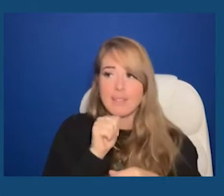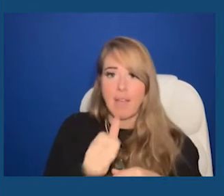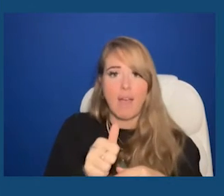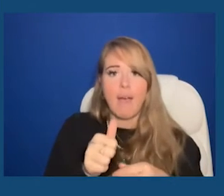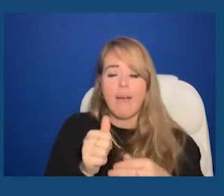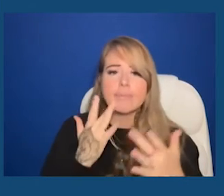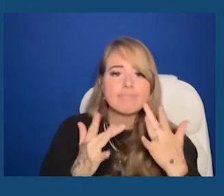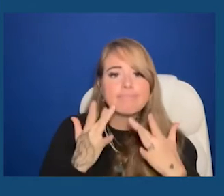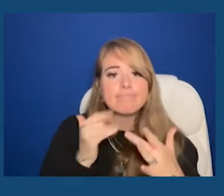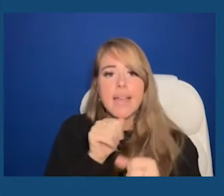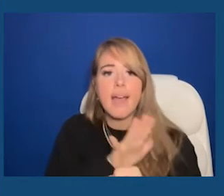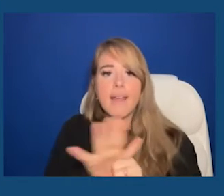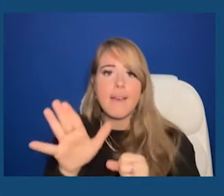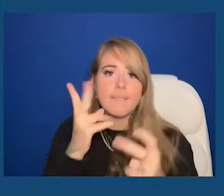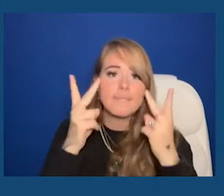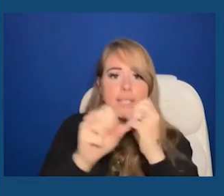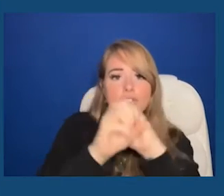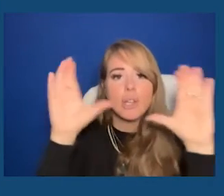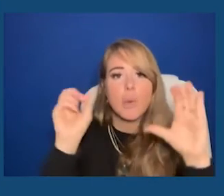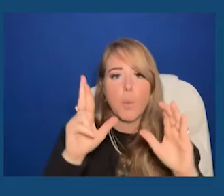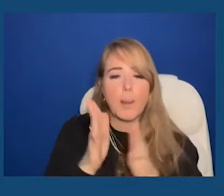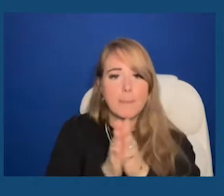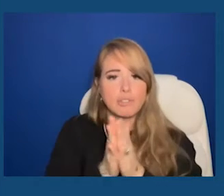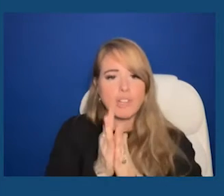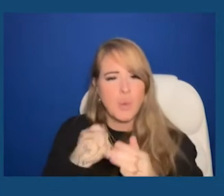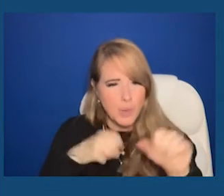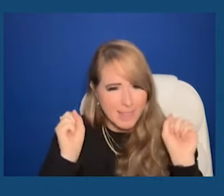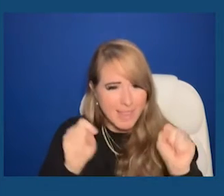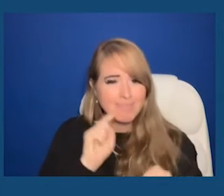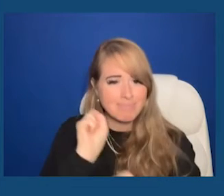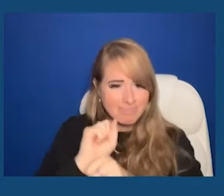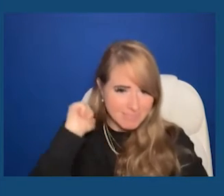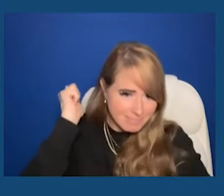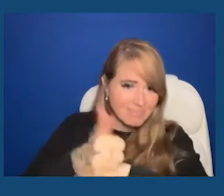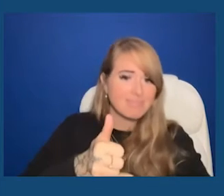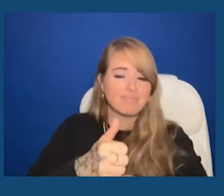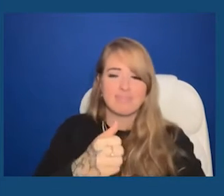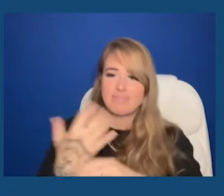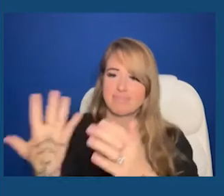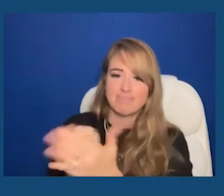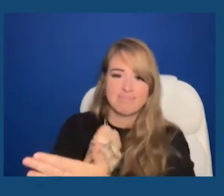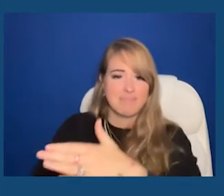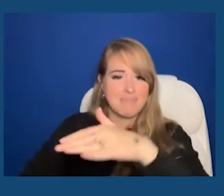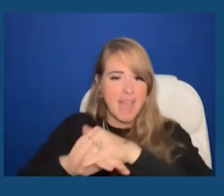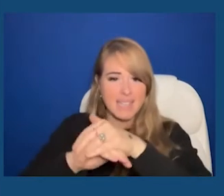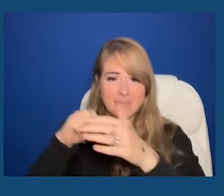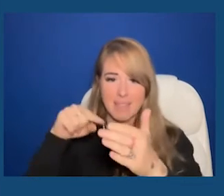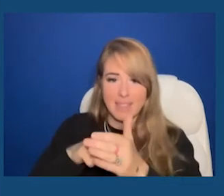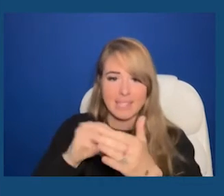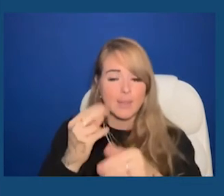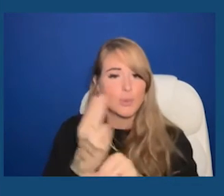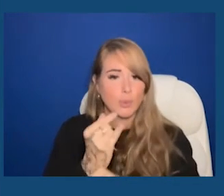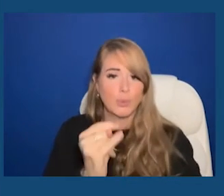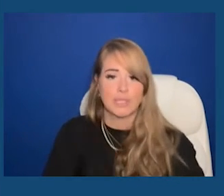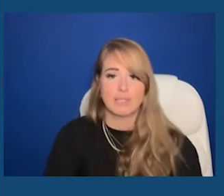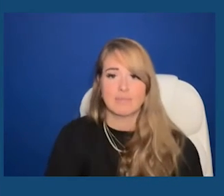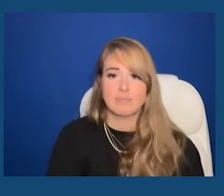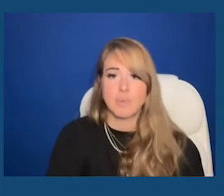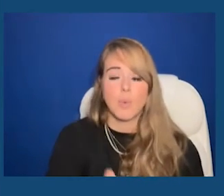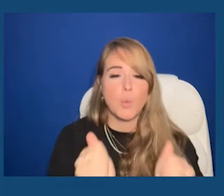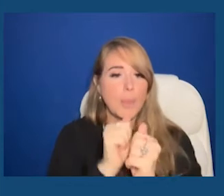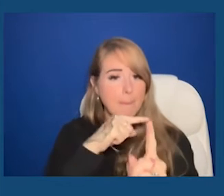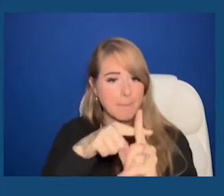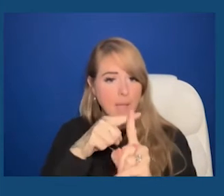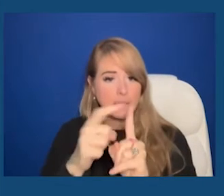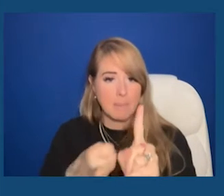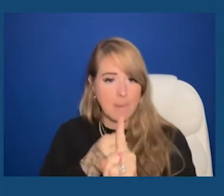vision and ambition, we can deploy it, maximize it, and utilize it to have the most positive effects on our